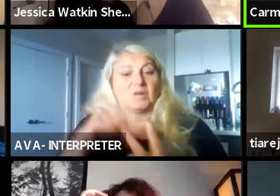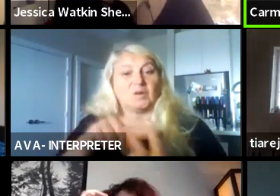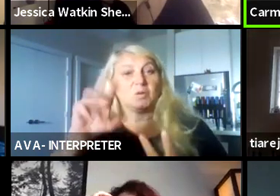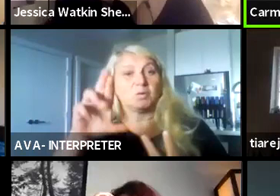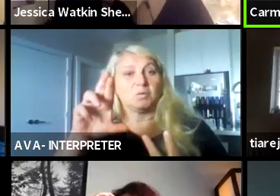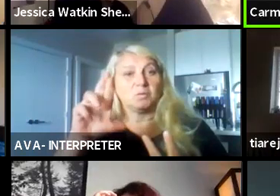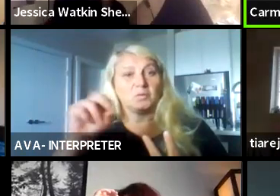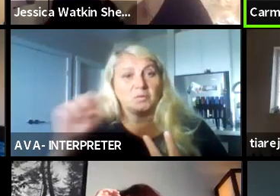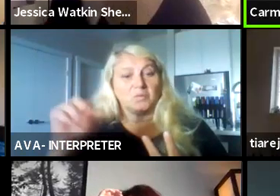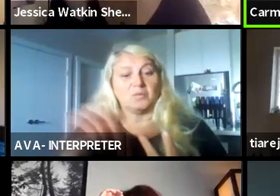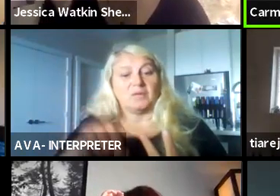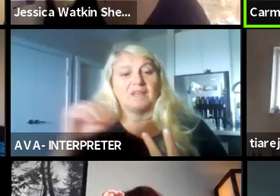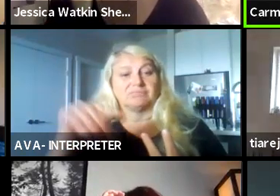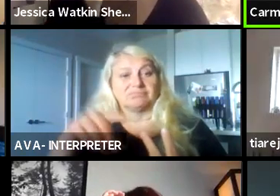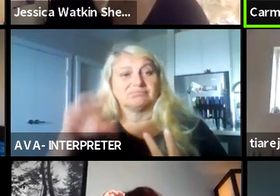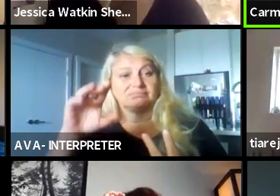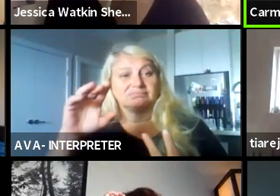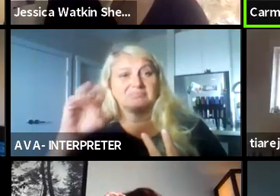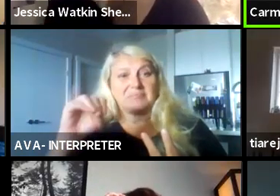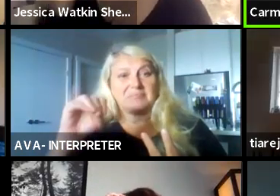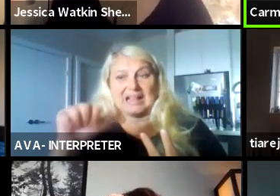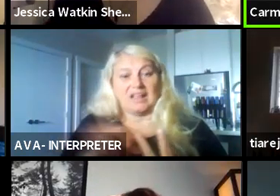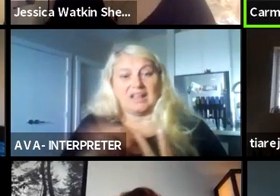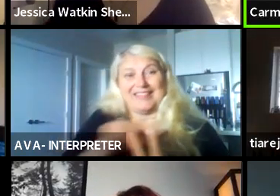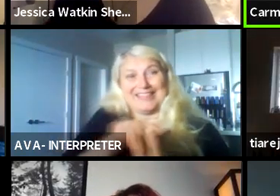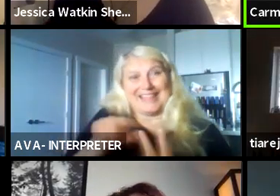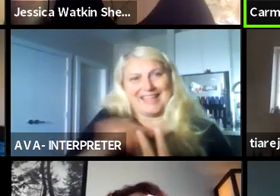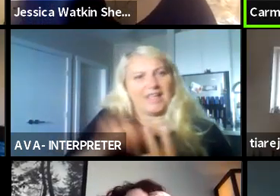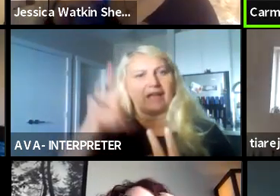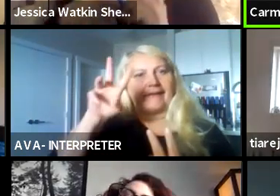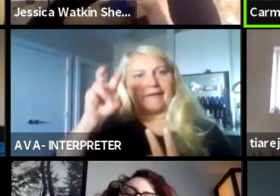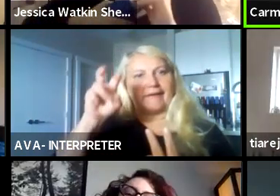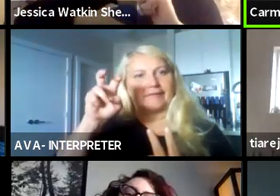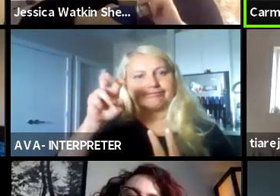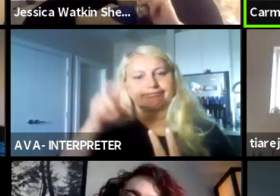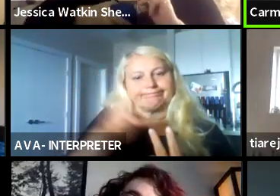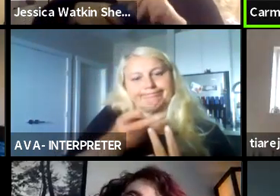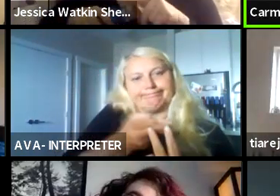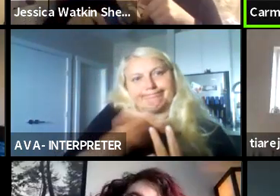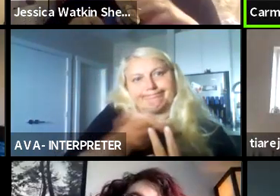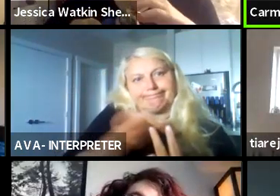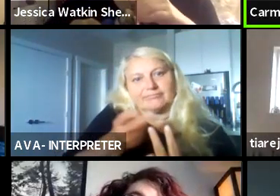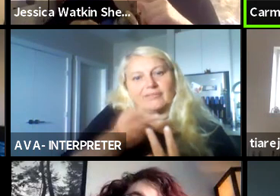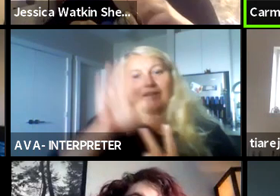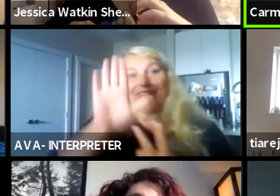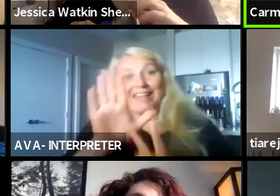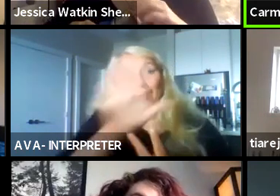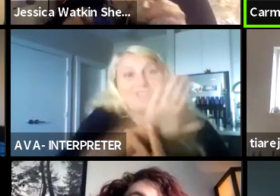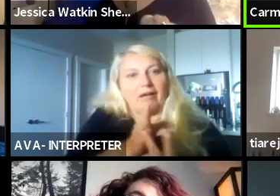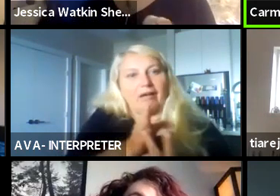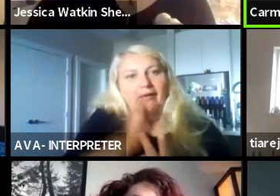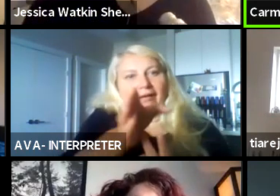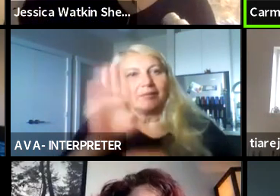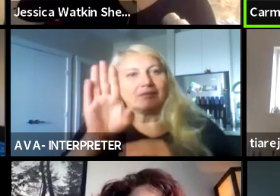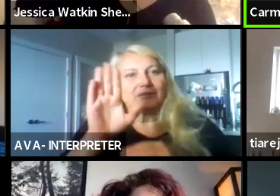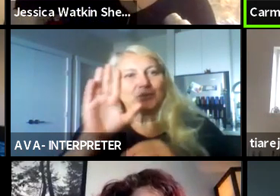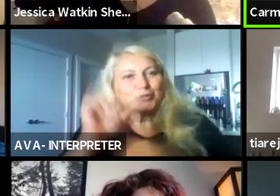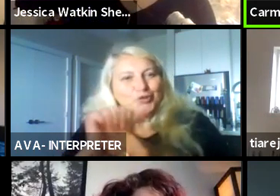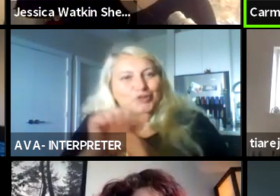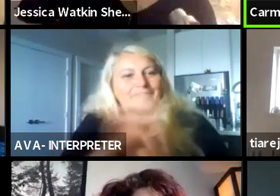for us in some ways and invited us into. And it's like a reflection of each of their practices, I think, in some